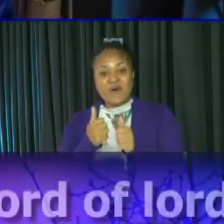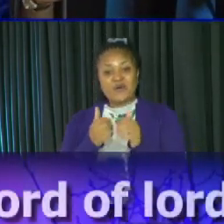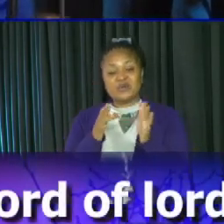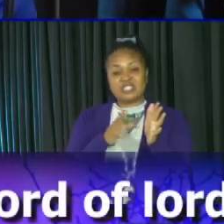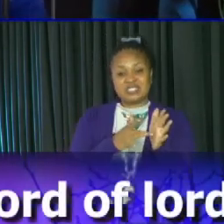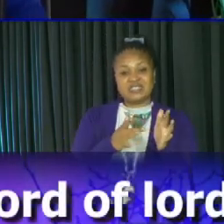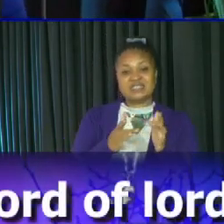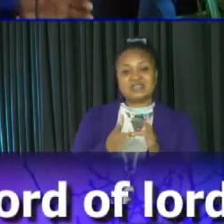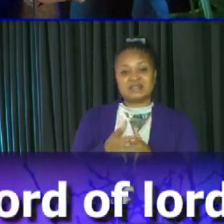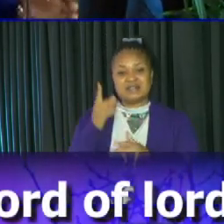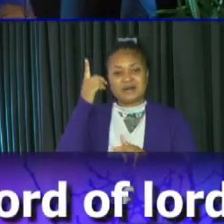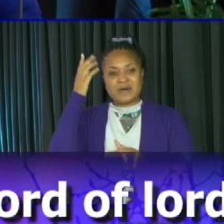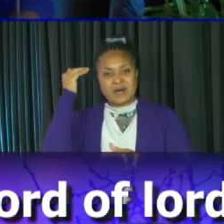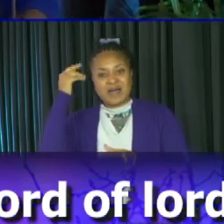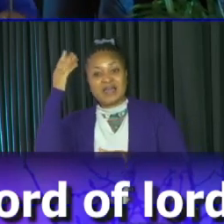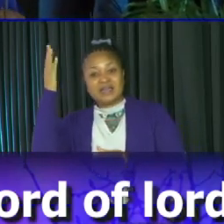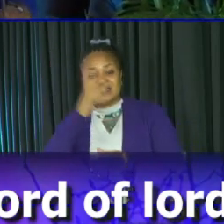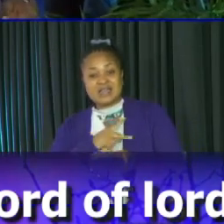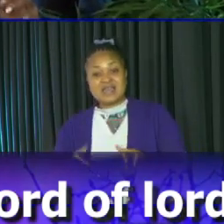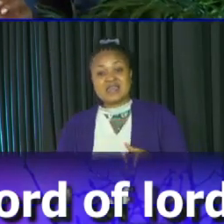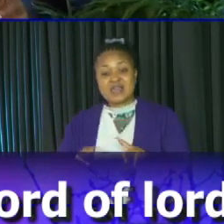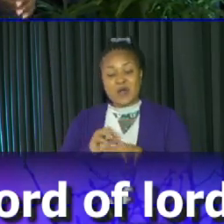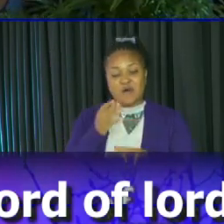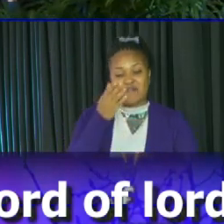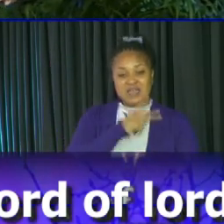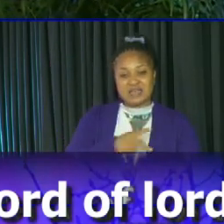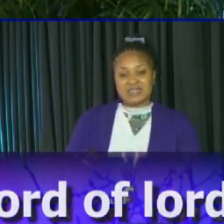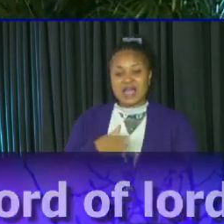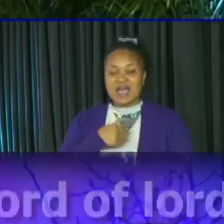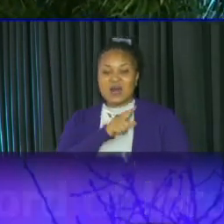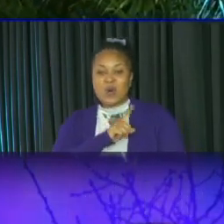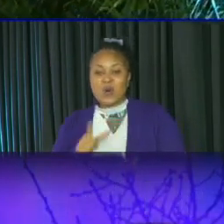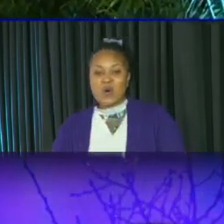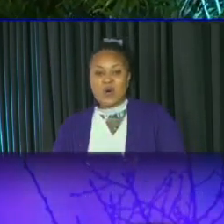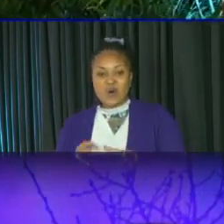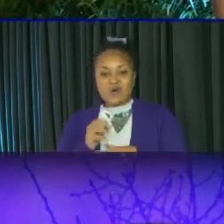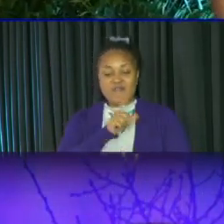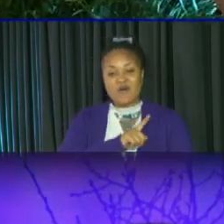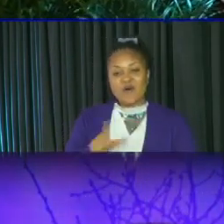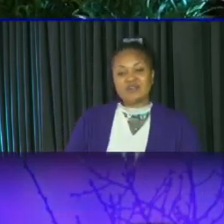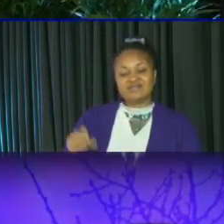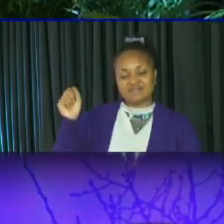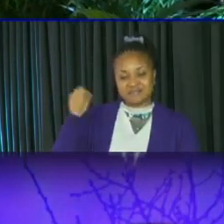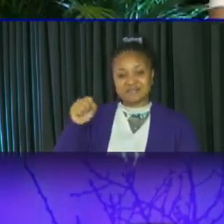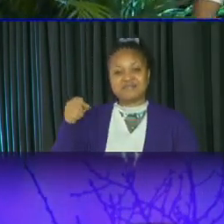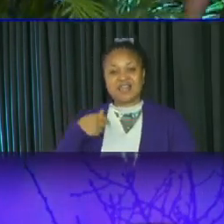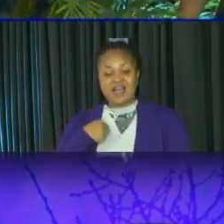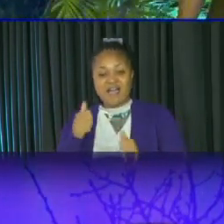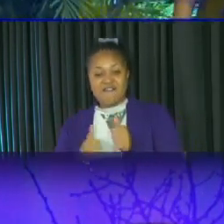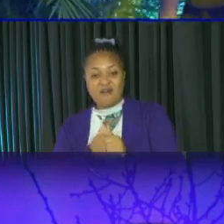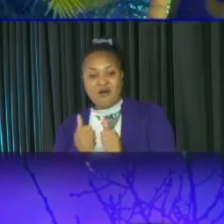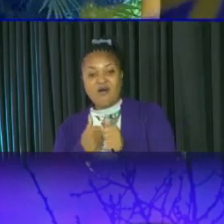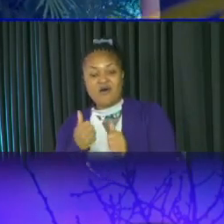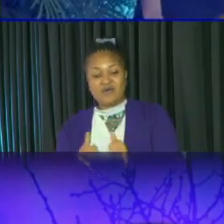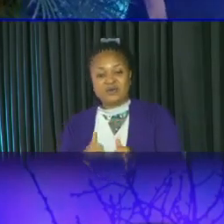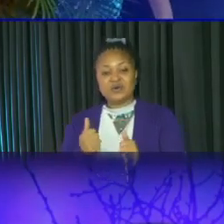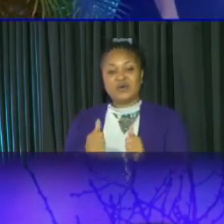I follow Jesus. 'Cause He's my King of kings and Lord of lords. Hey, hey,